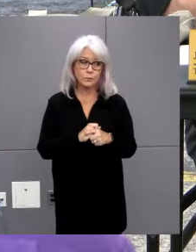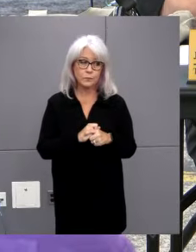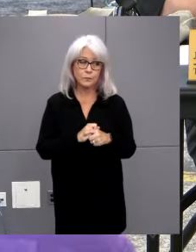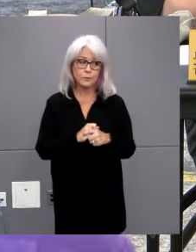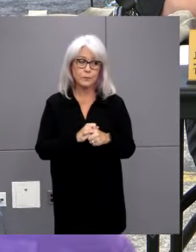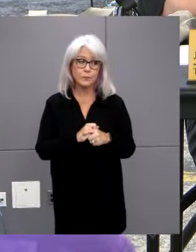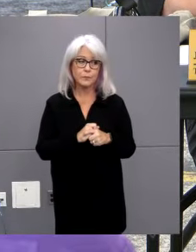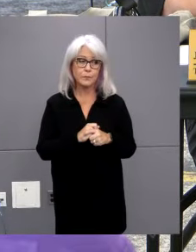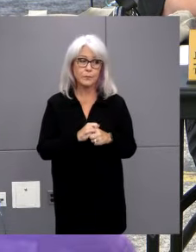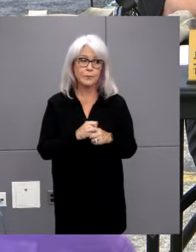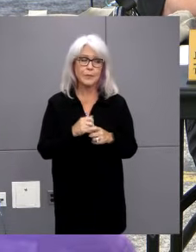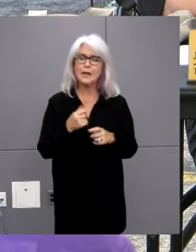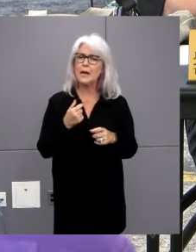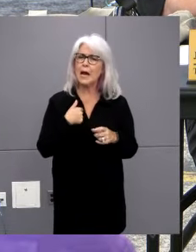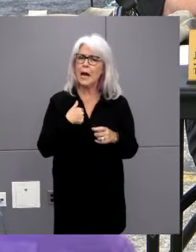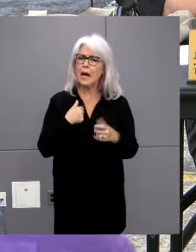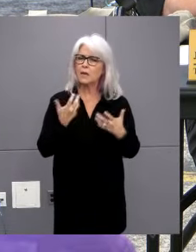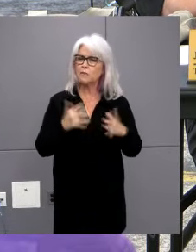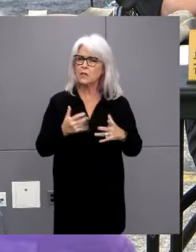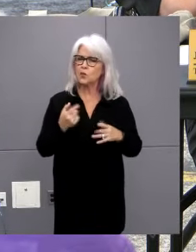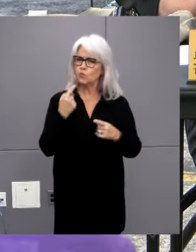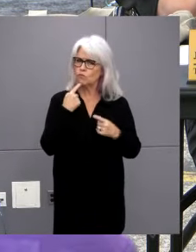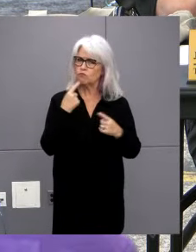I've stated my position pretty clearly on this.